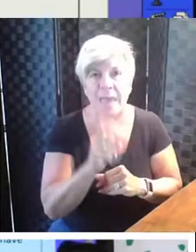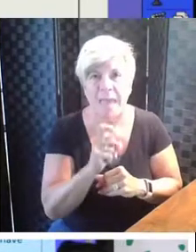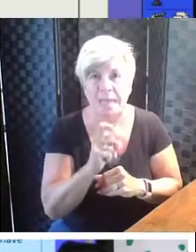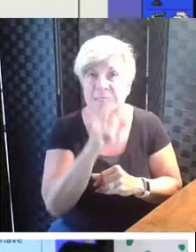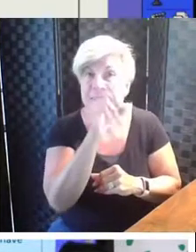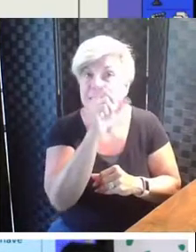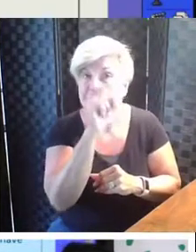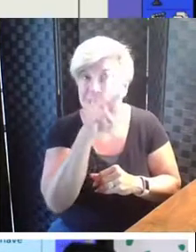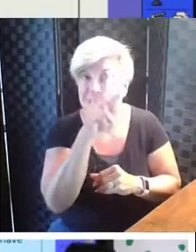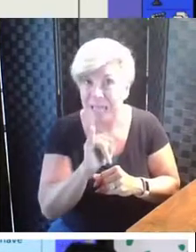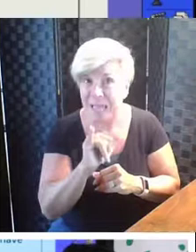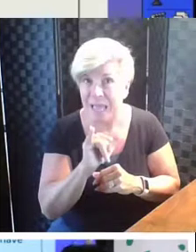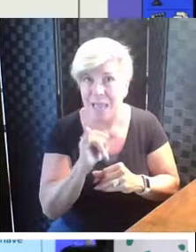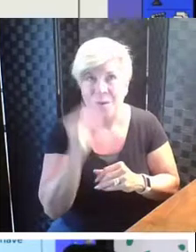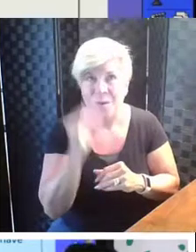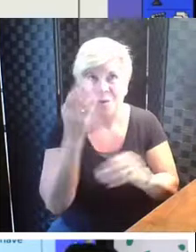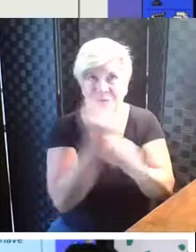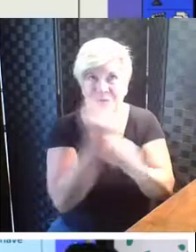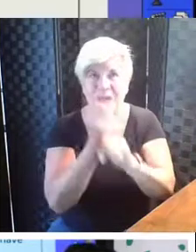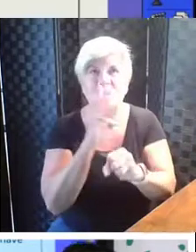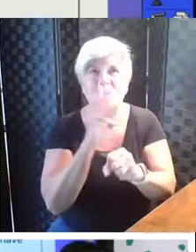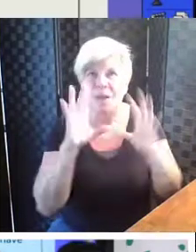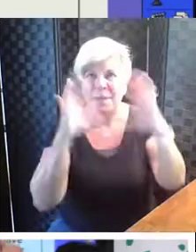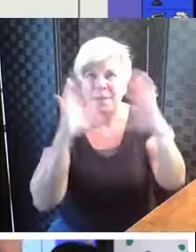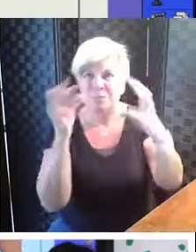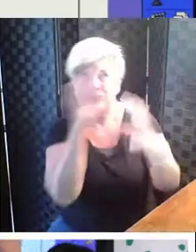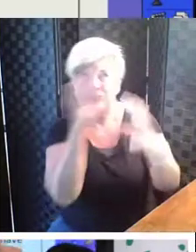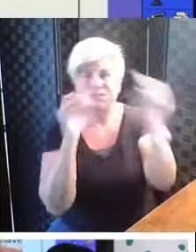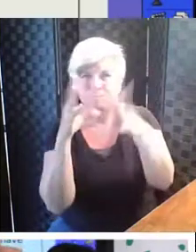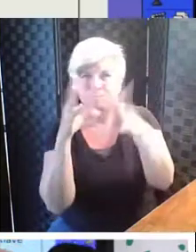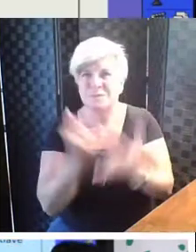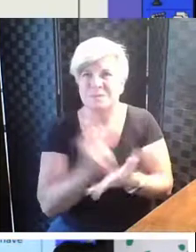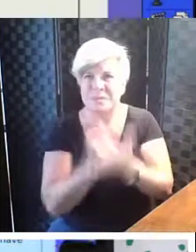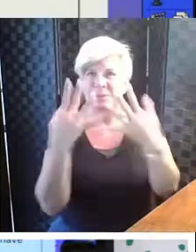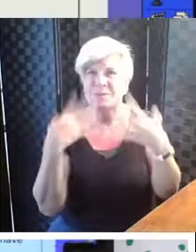Max and Skye are going to have a water balloon fight to cool off.